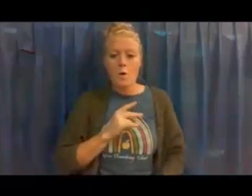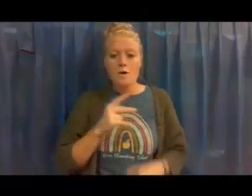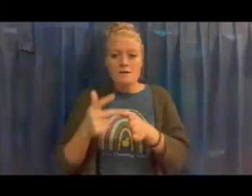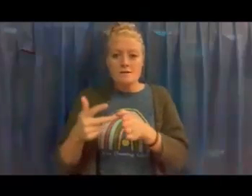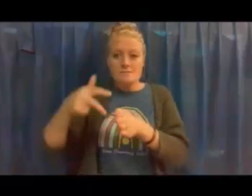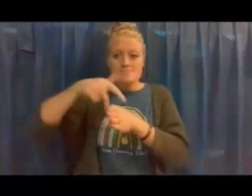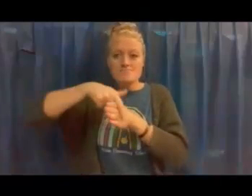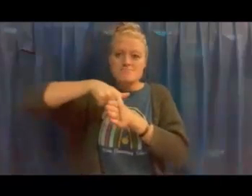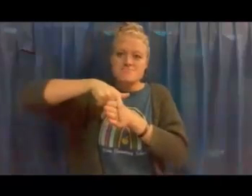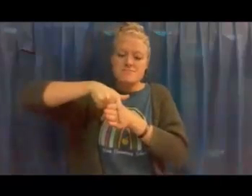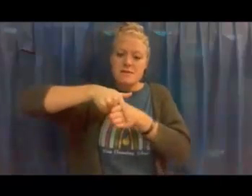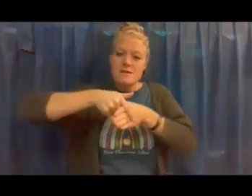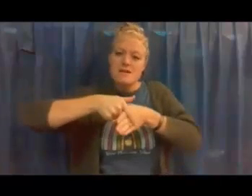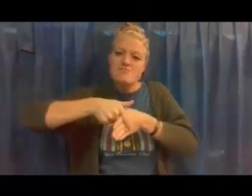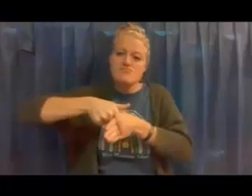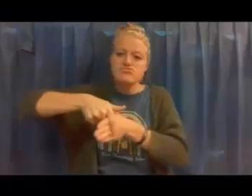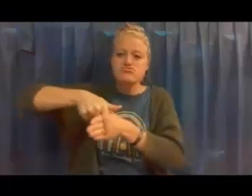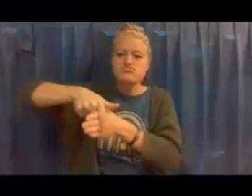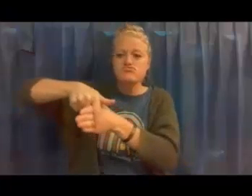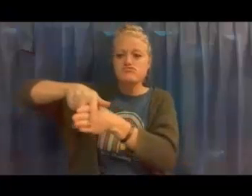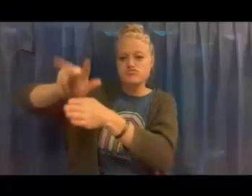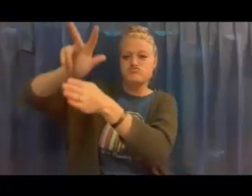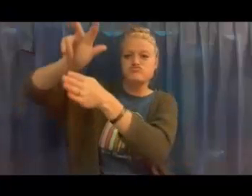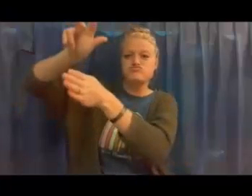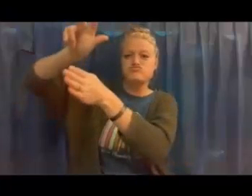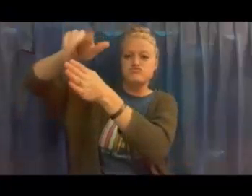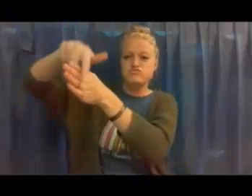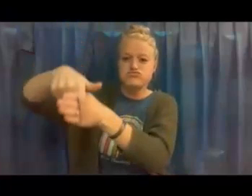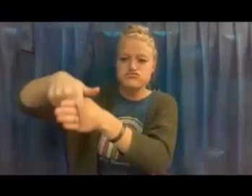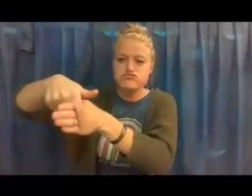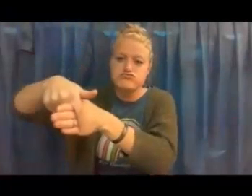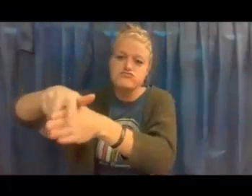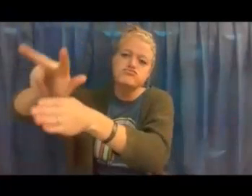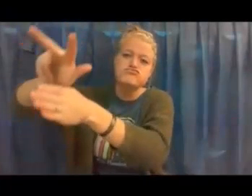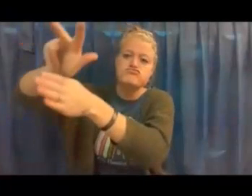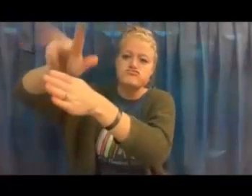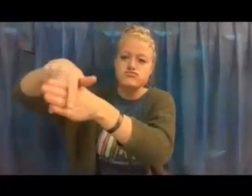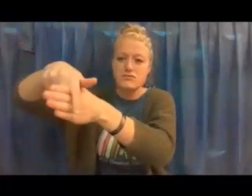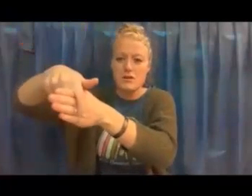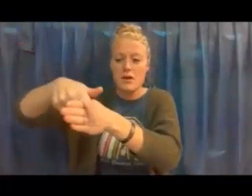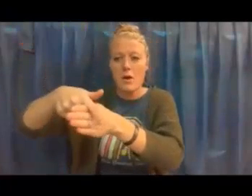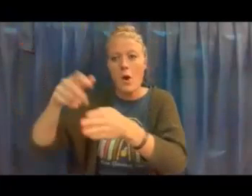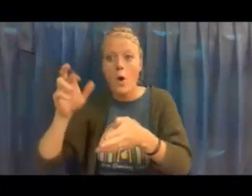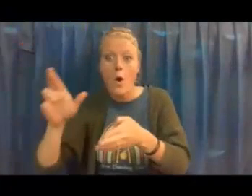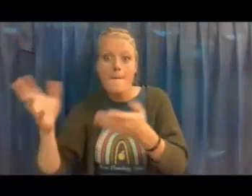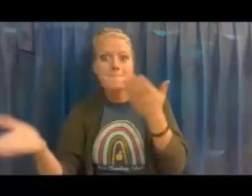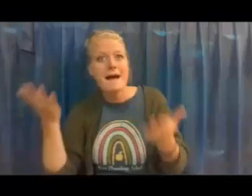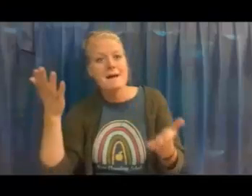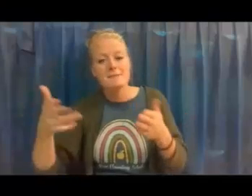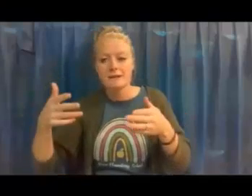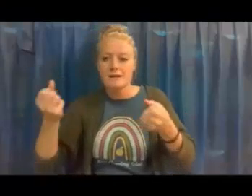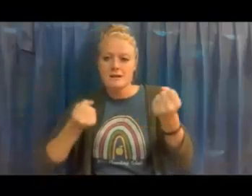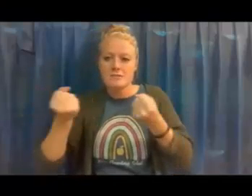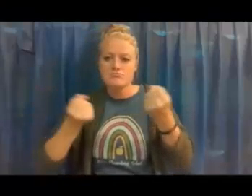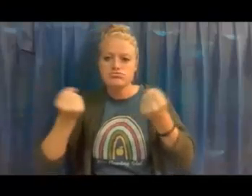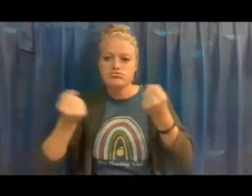Oh, it's really cool. The rider can get on it and do stunts and perform tricks and